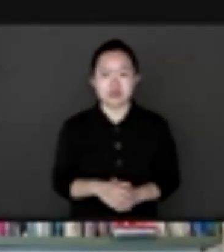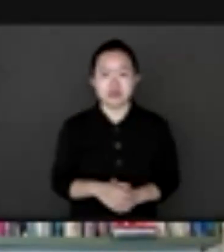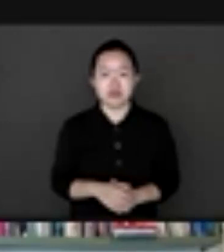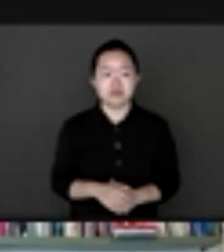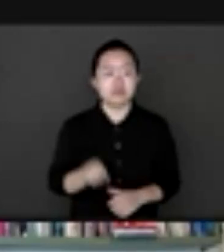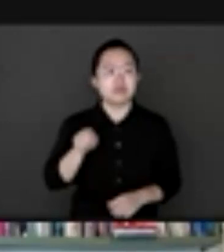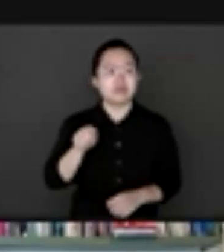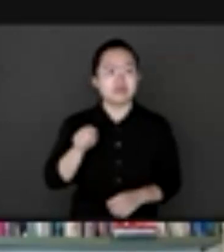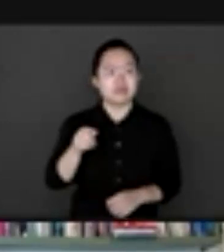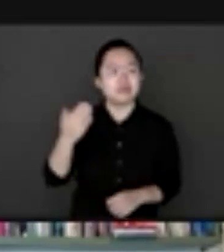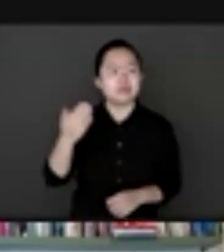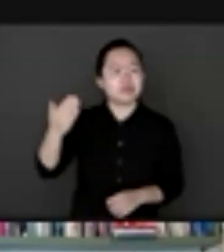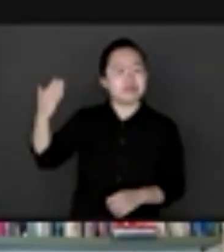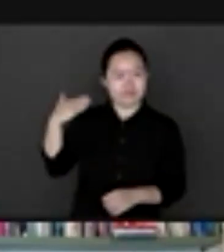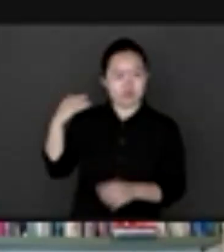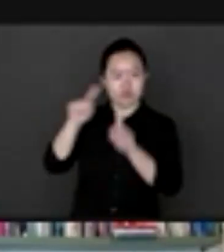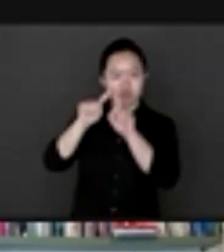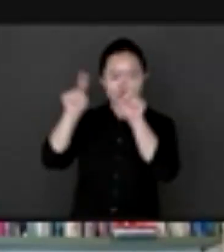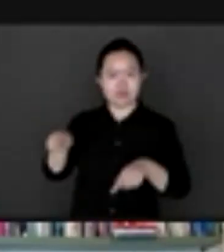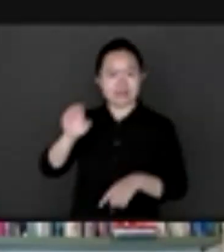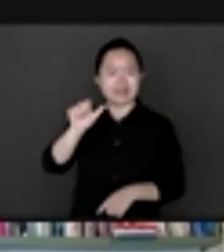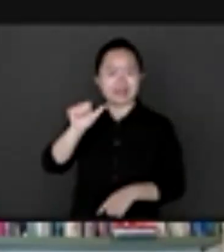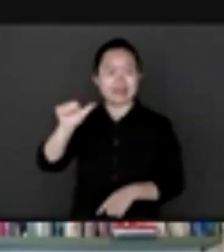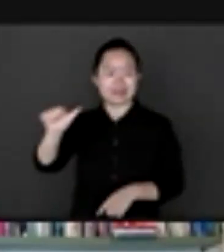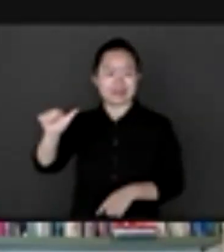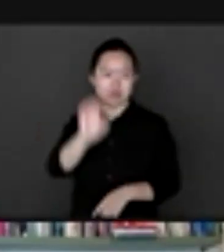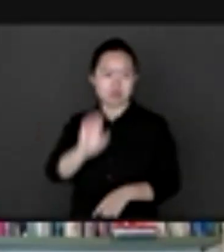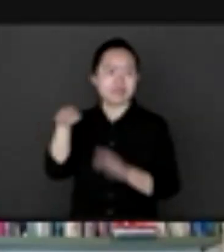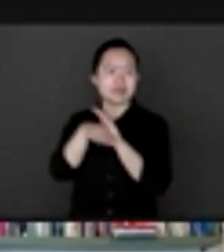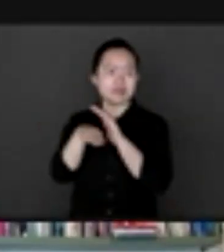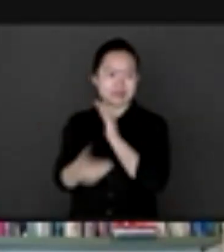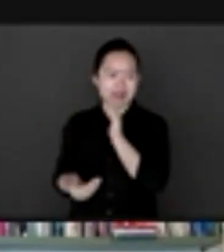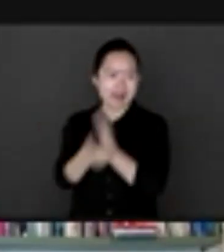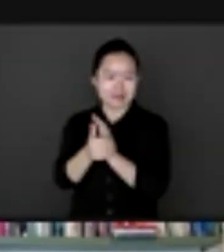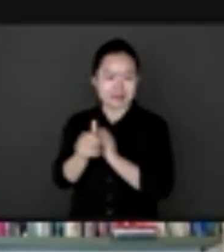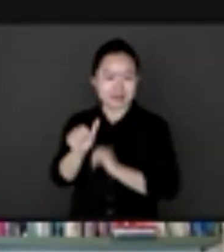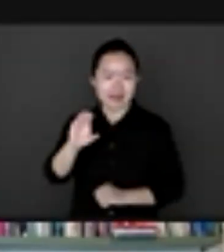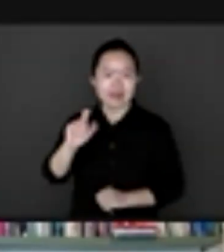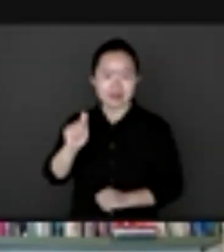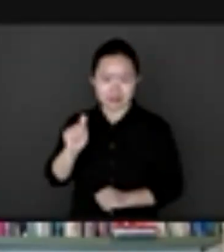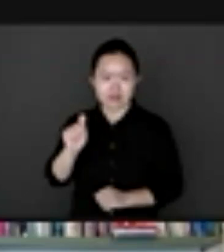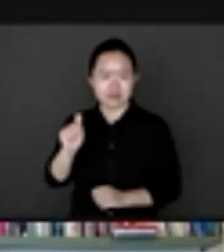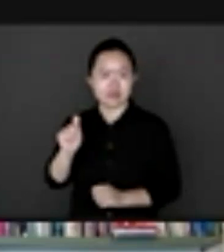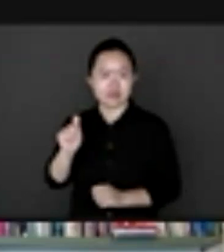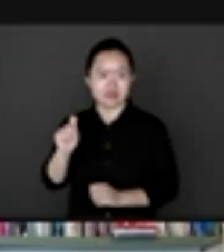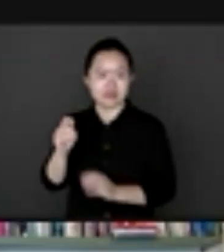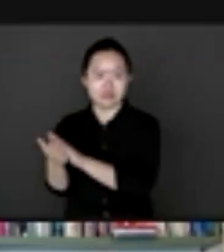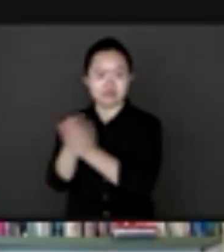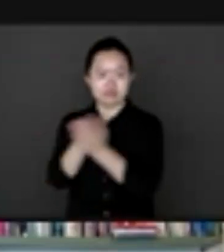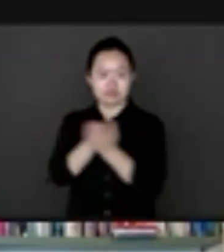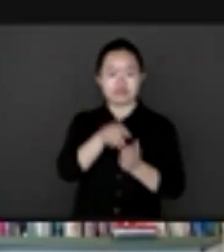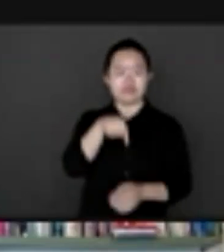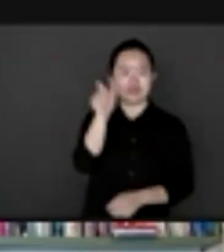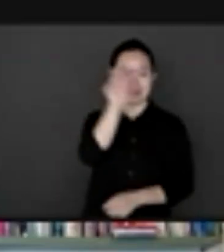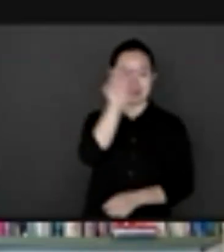Italy, the Department for Digital Transformation and the Agency for Digital Italy led this effort, also through the project Designers